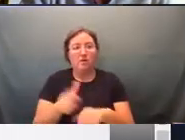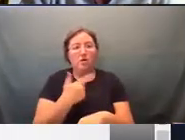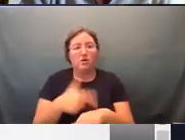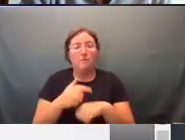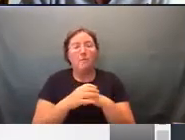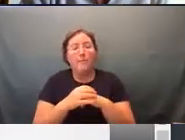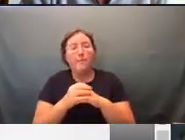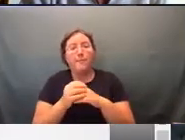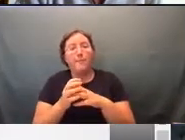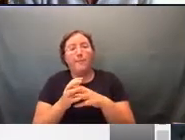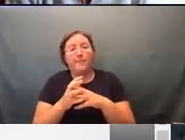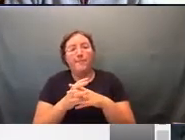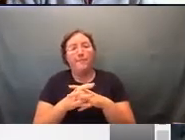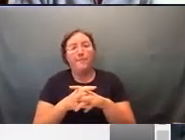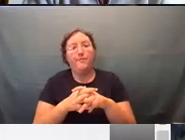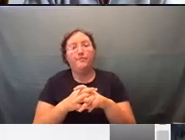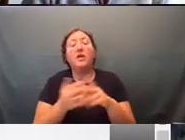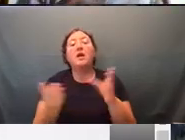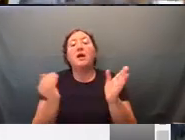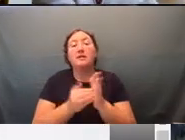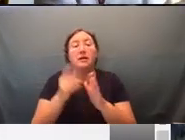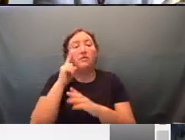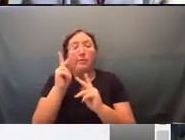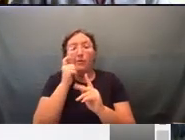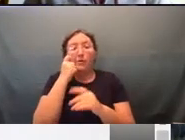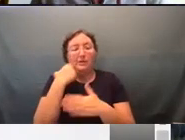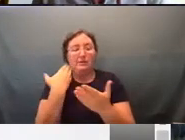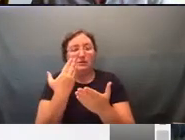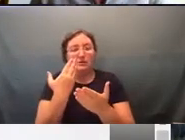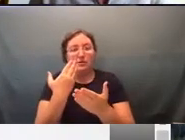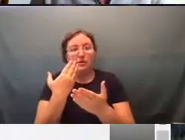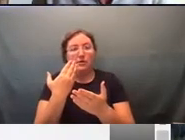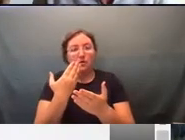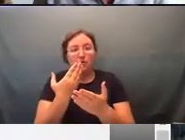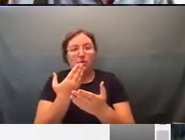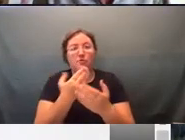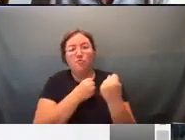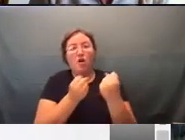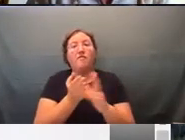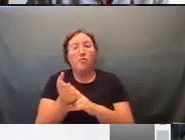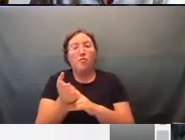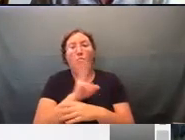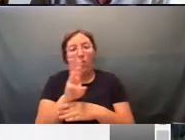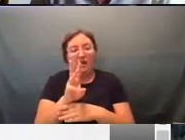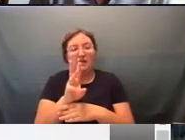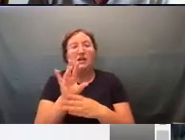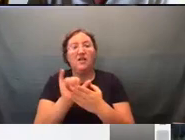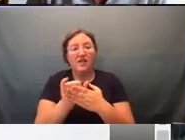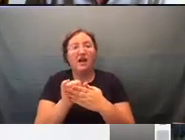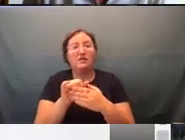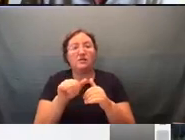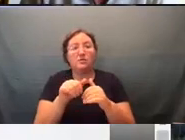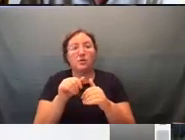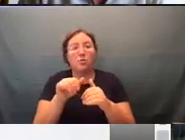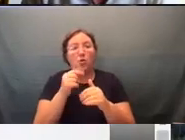space. And again, for the folks coming in from the west side, this will probably be your first view of